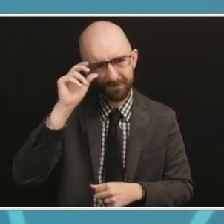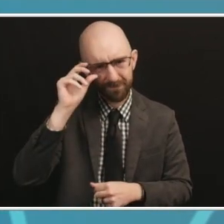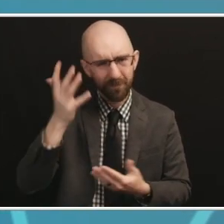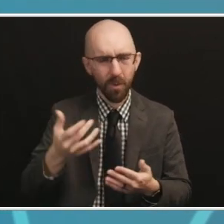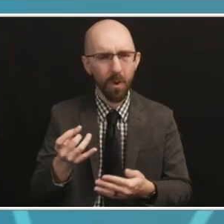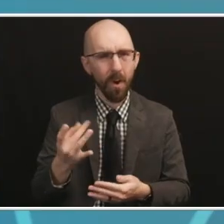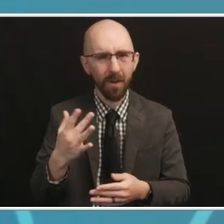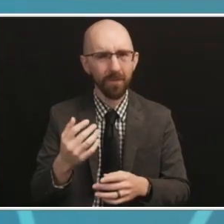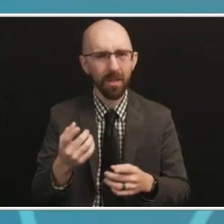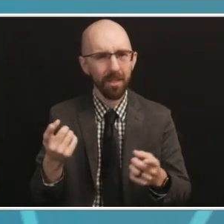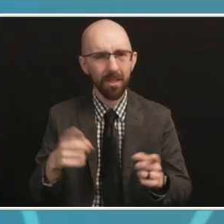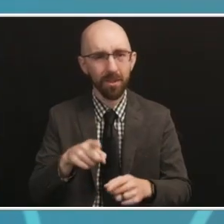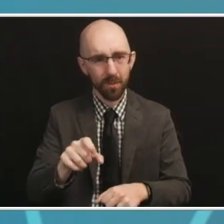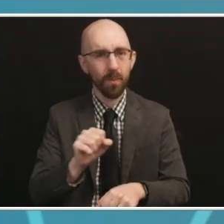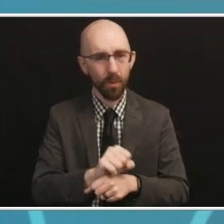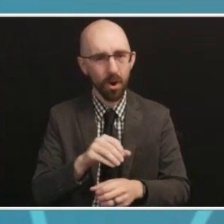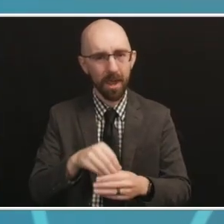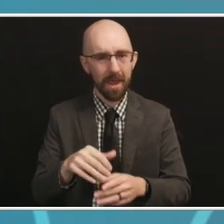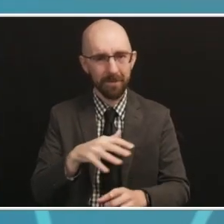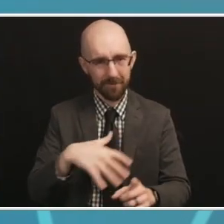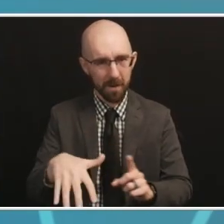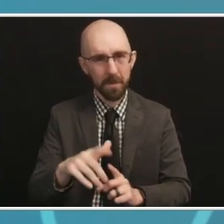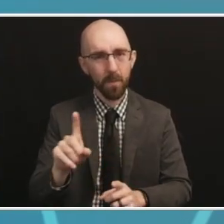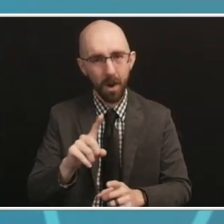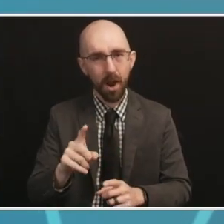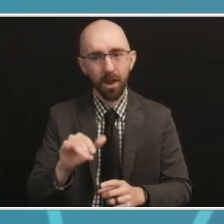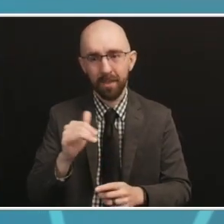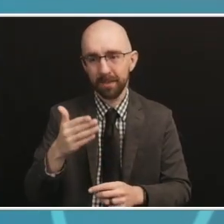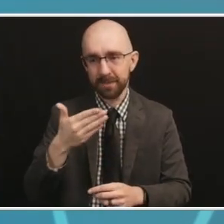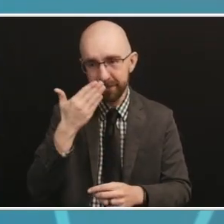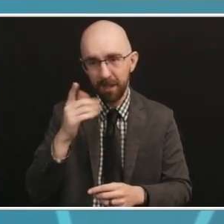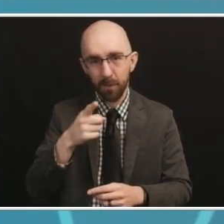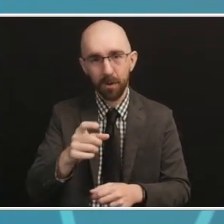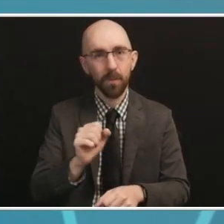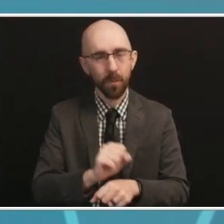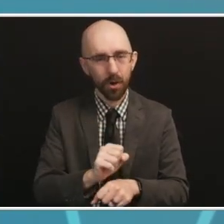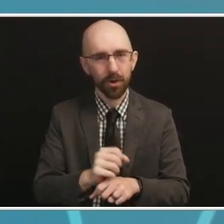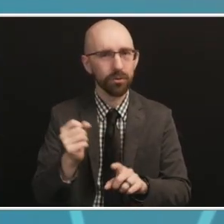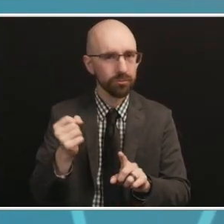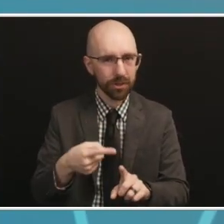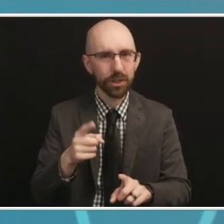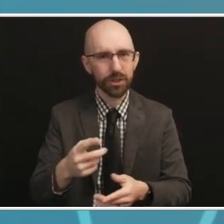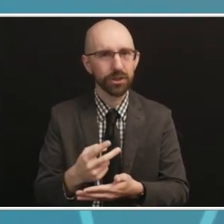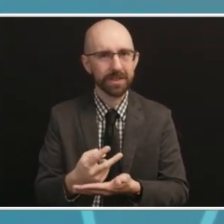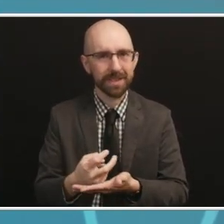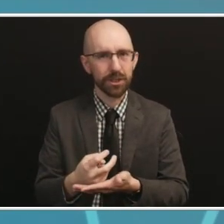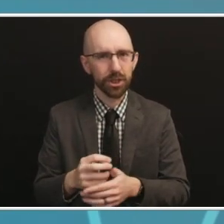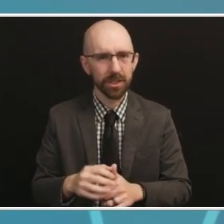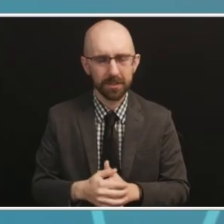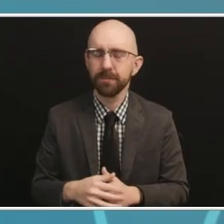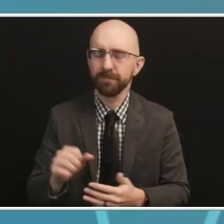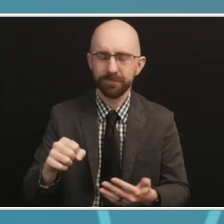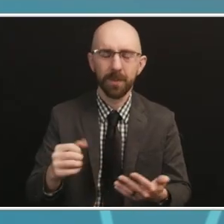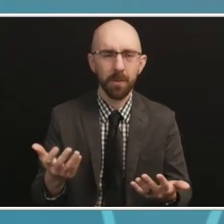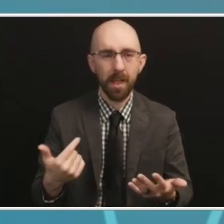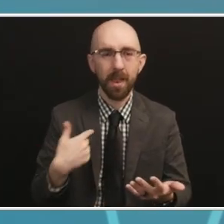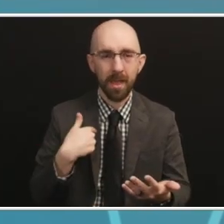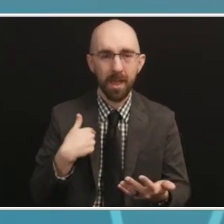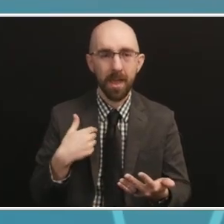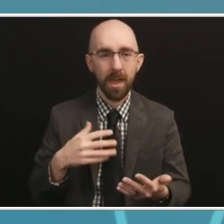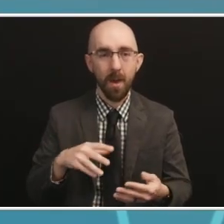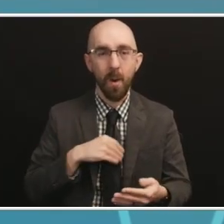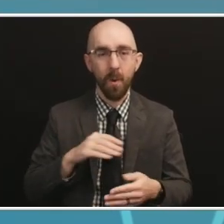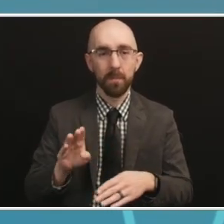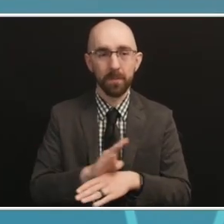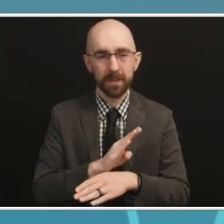you work in an environment where the very scent of where you work triggers your seizures. Yeah, well, I own the business, plus